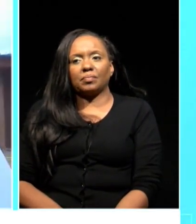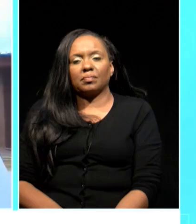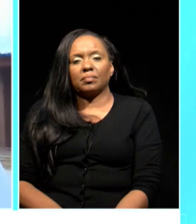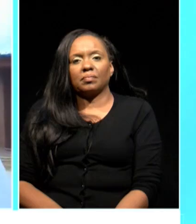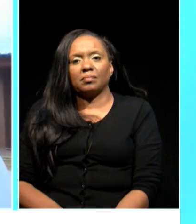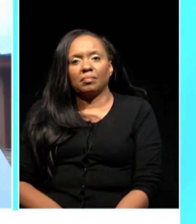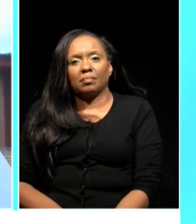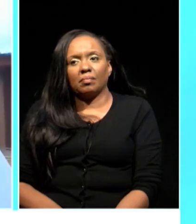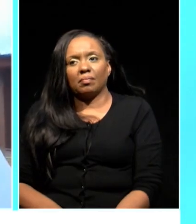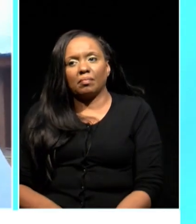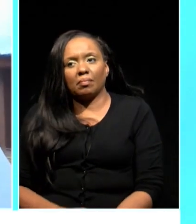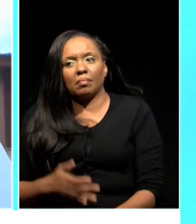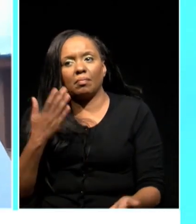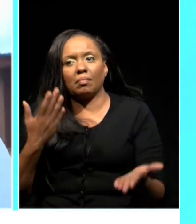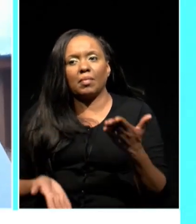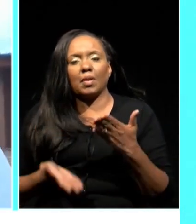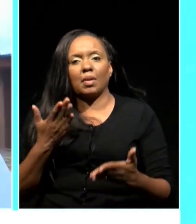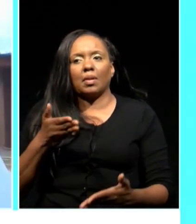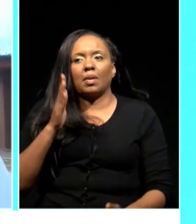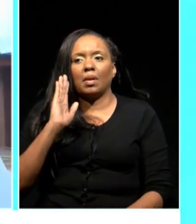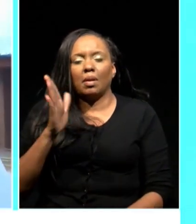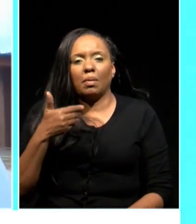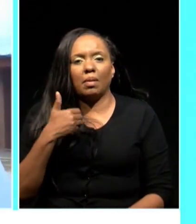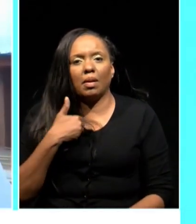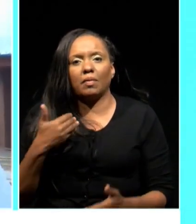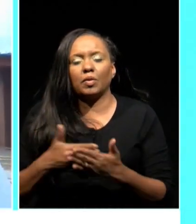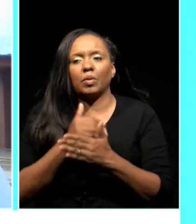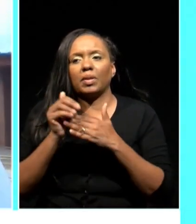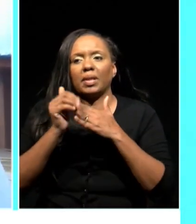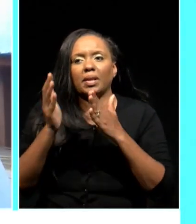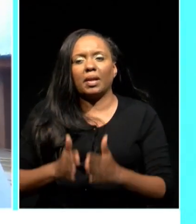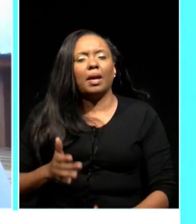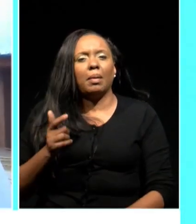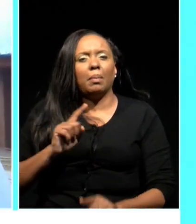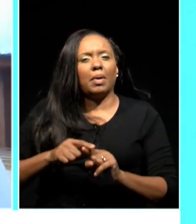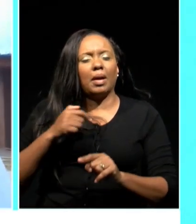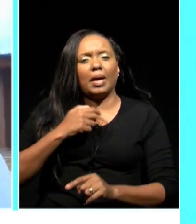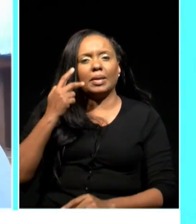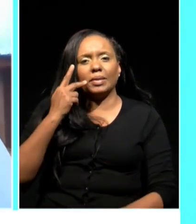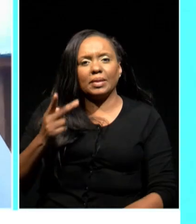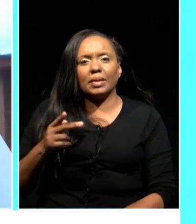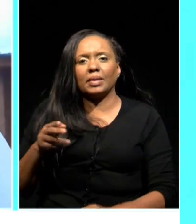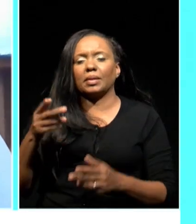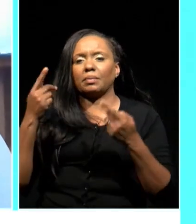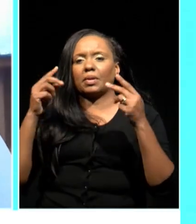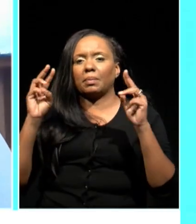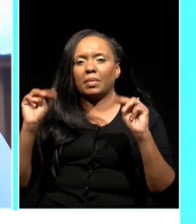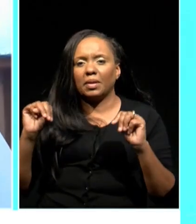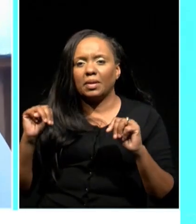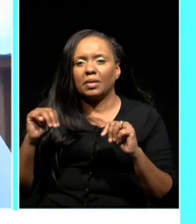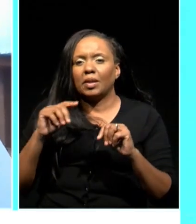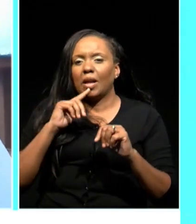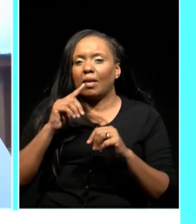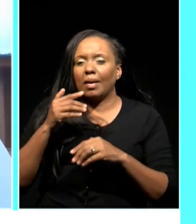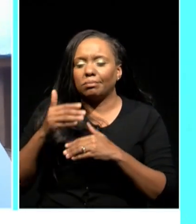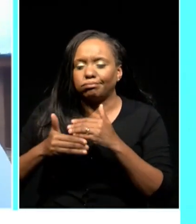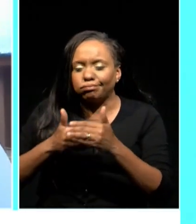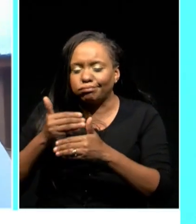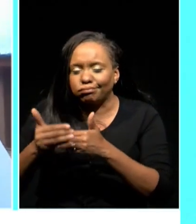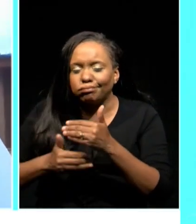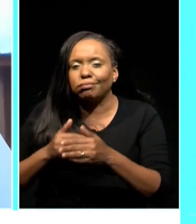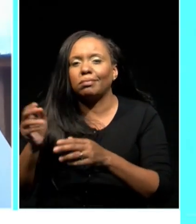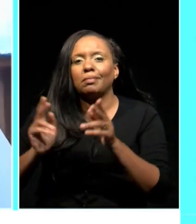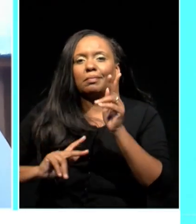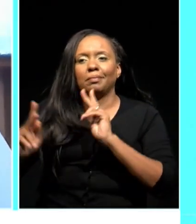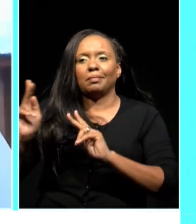Although I can see that she's nurturing a number of people, and I think that is the best thing to do too. You might have somebody who is sticking ahead a bit, but you